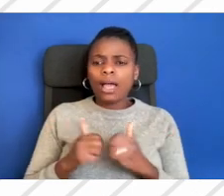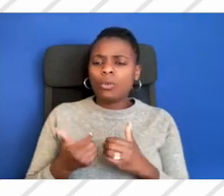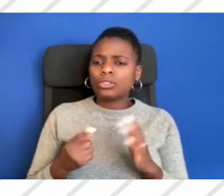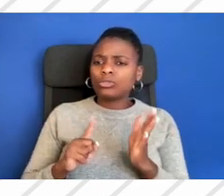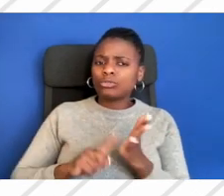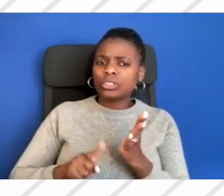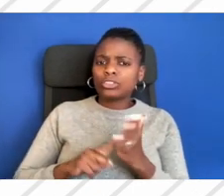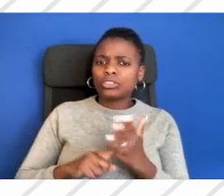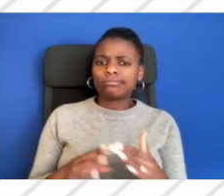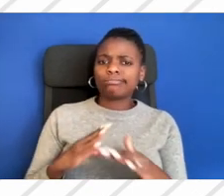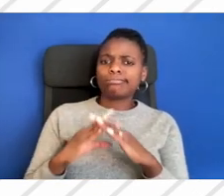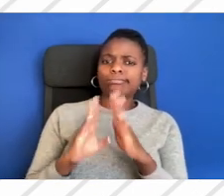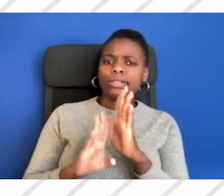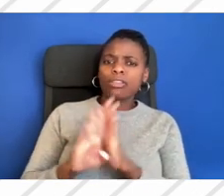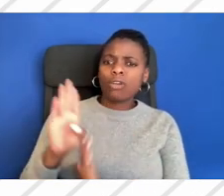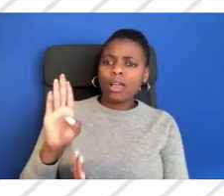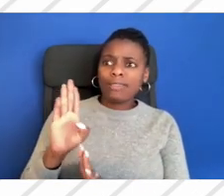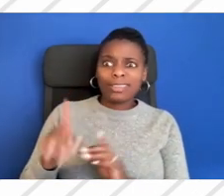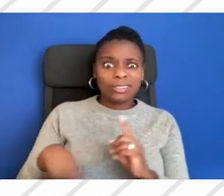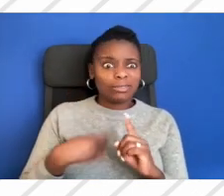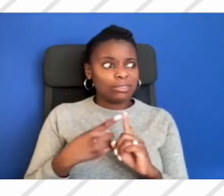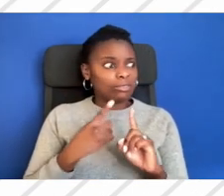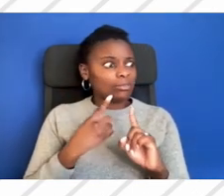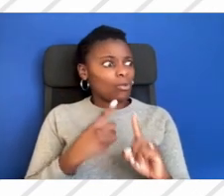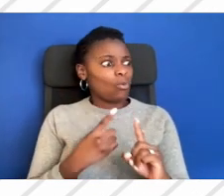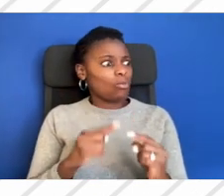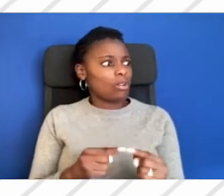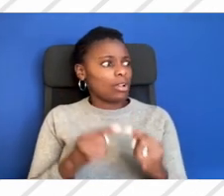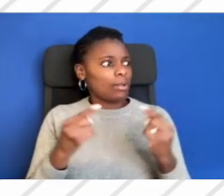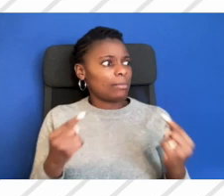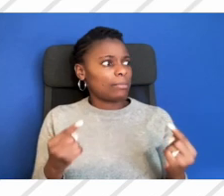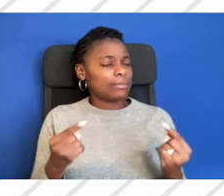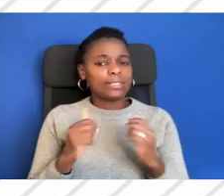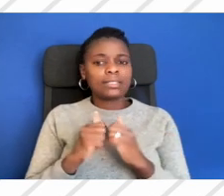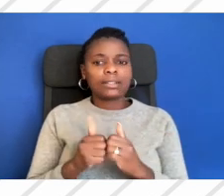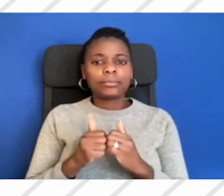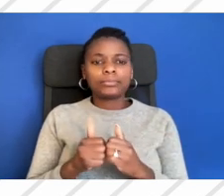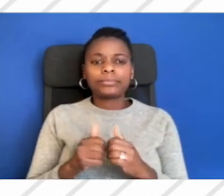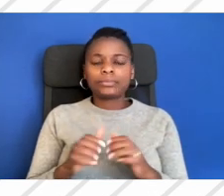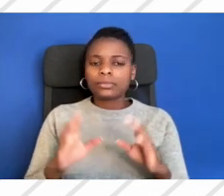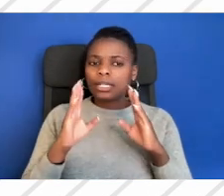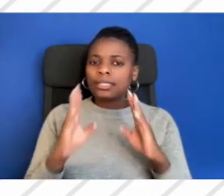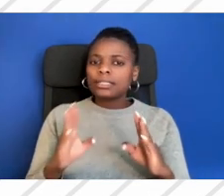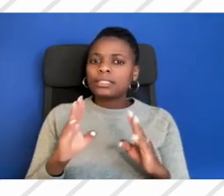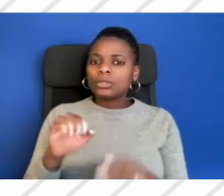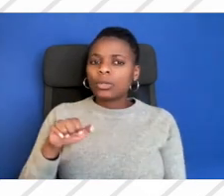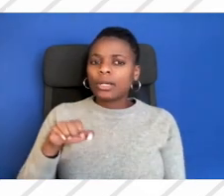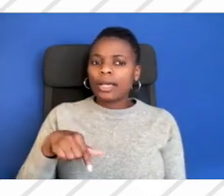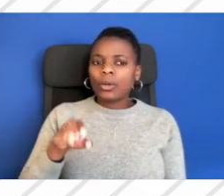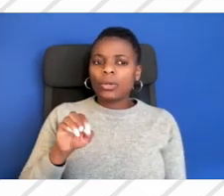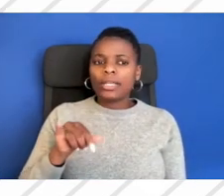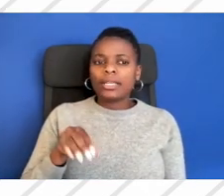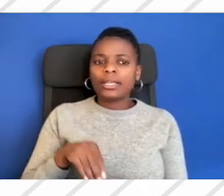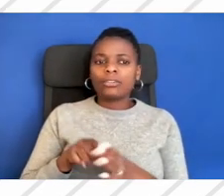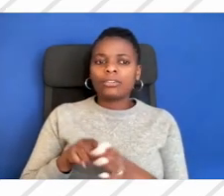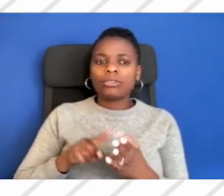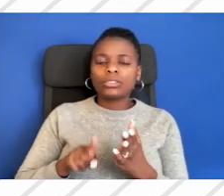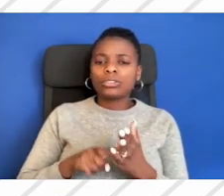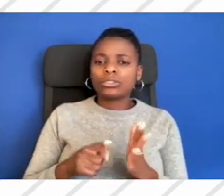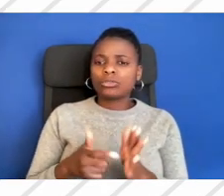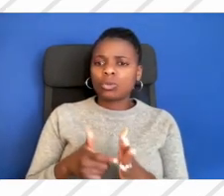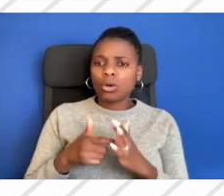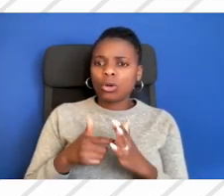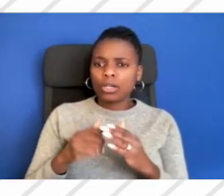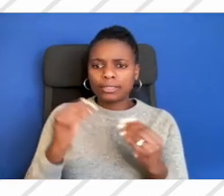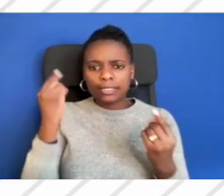it's intended to do the opposite? Attention to equity in research requires deep consideration of how and why research